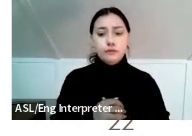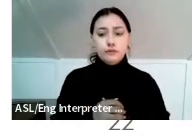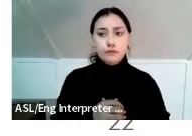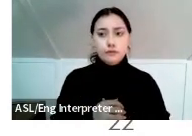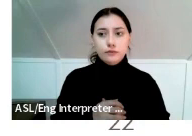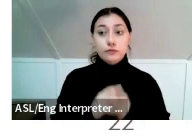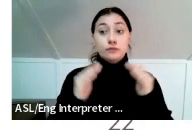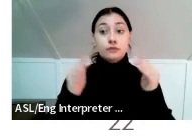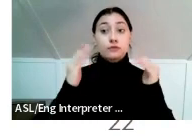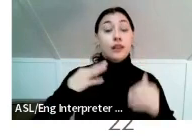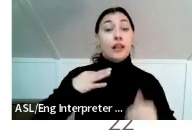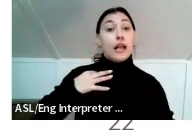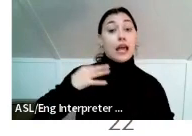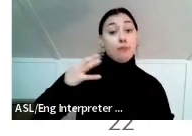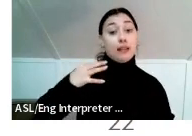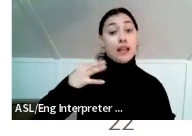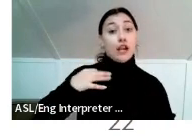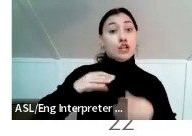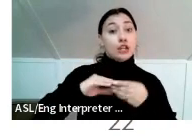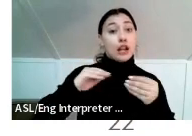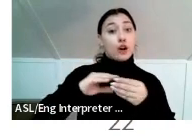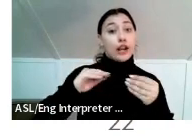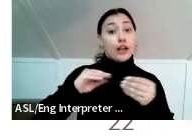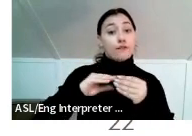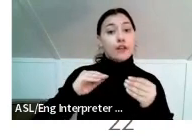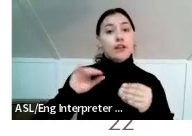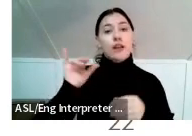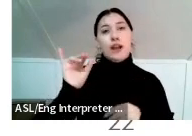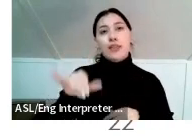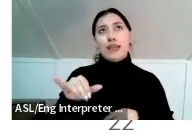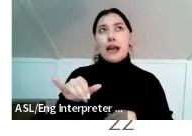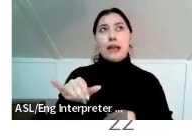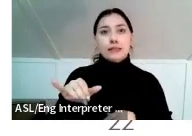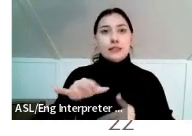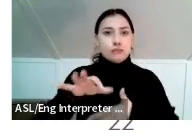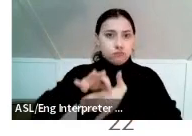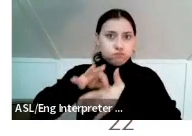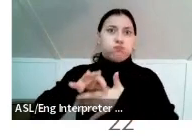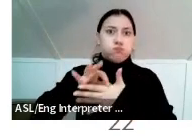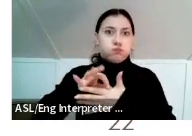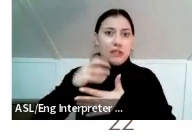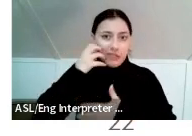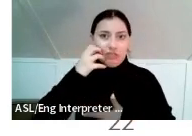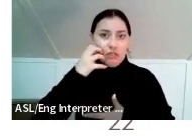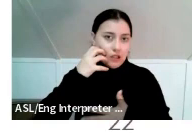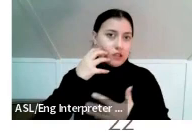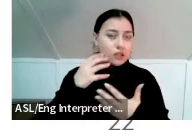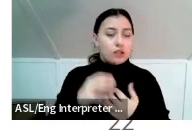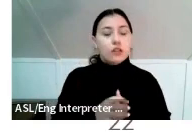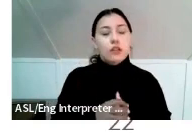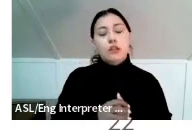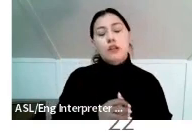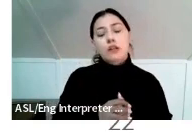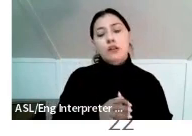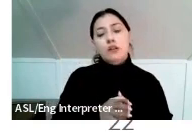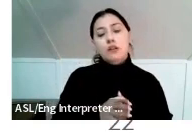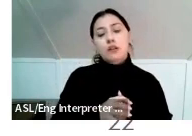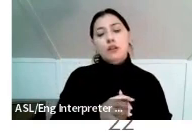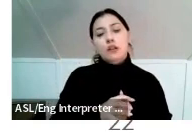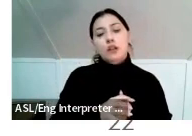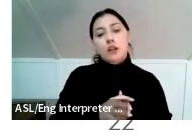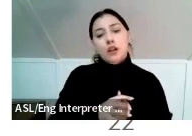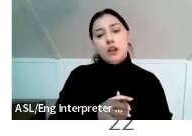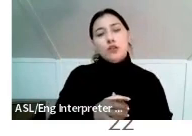The application narrative is probably the meatiest part of this application. It consists of